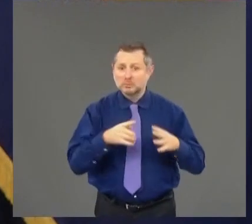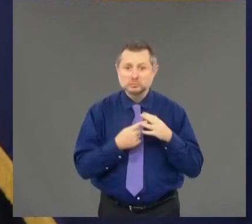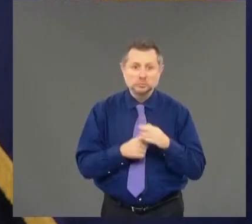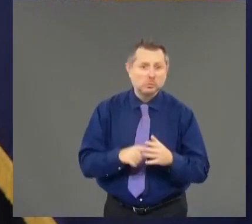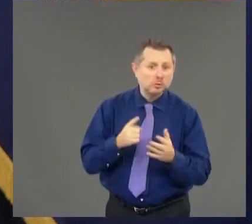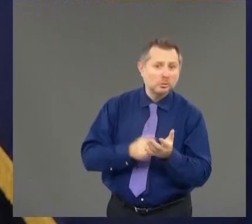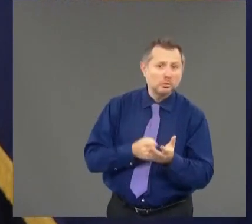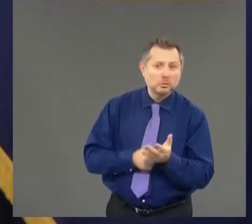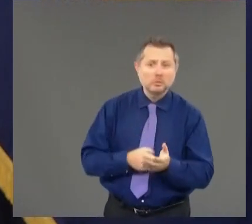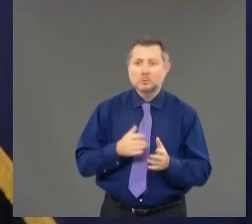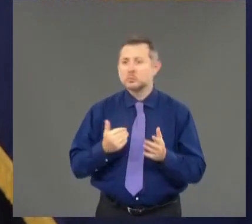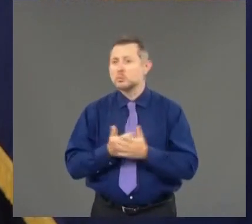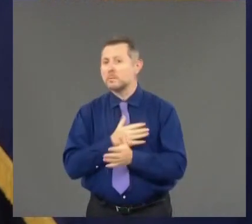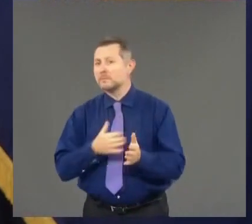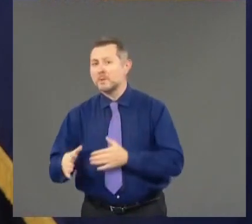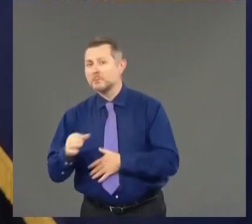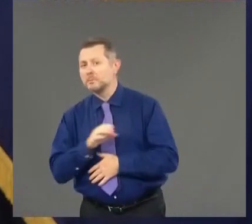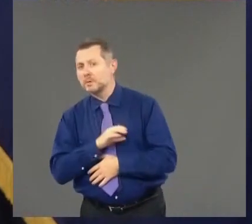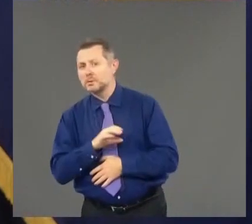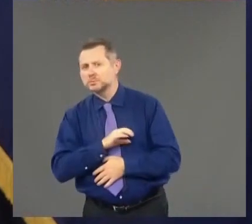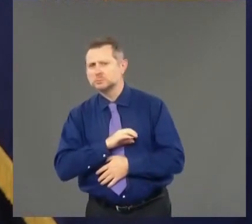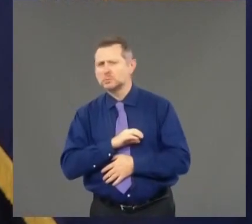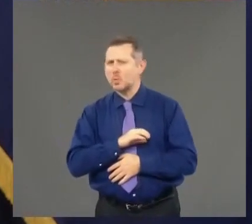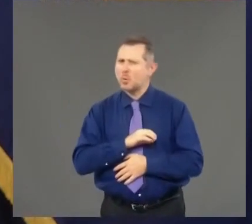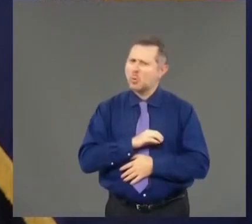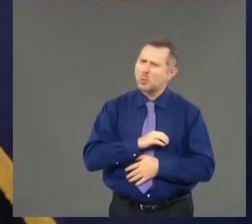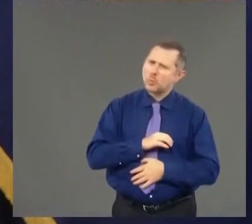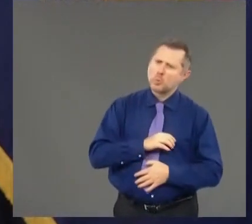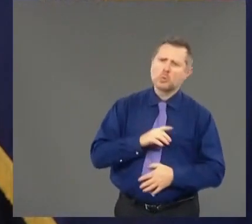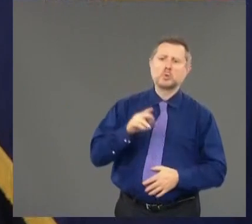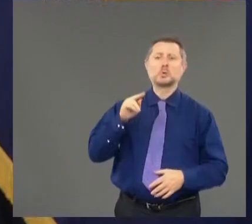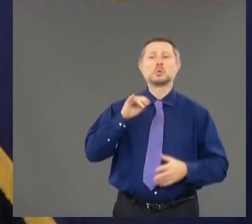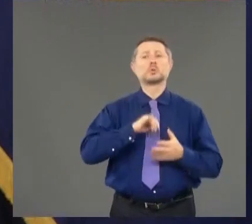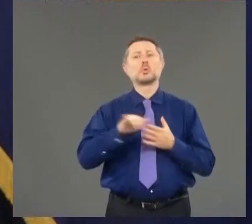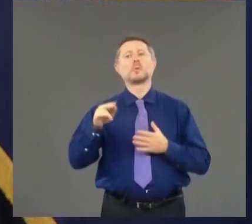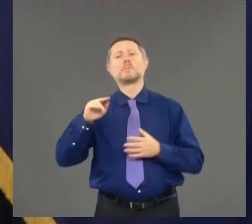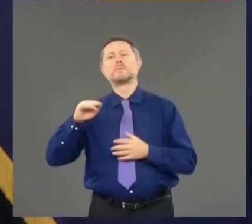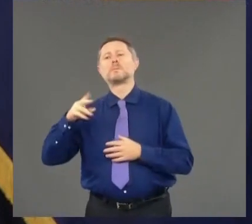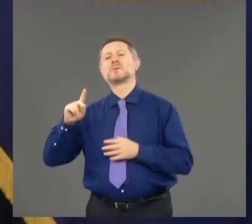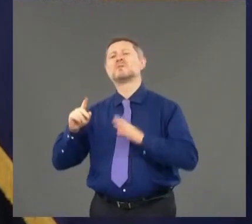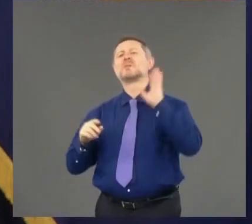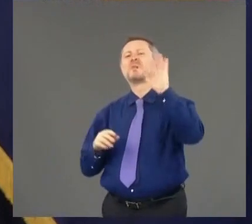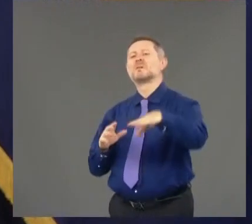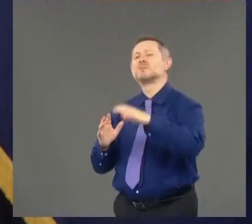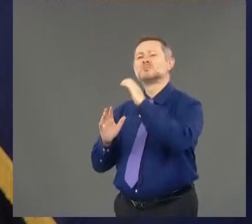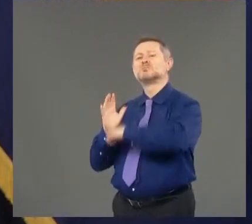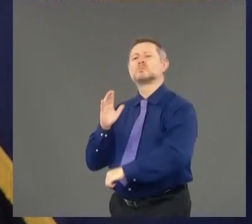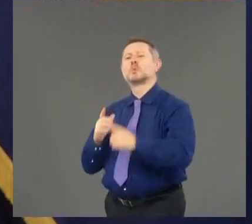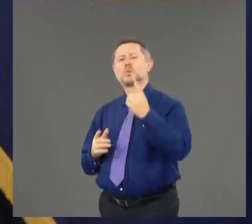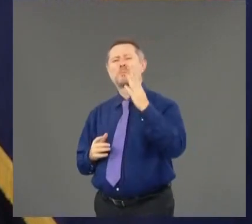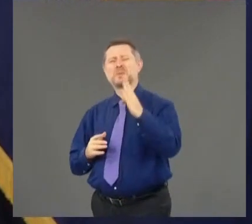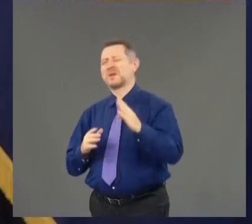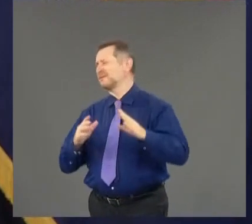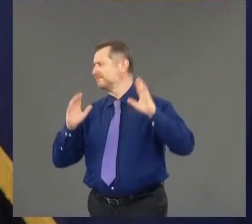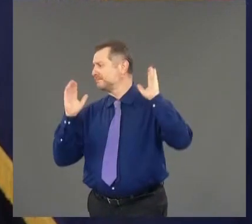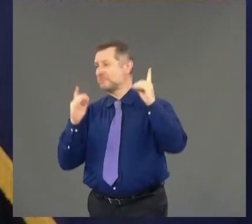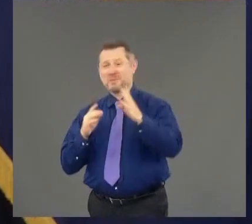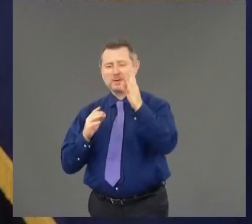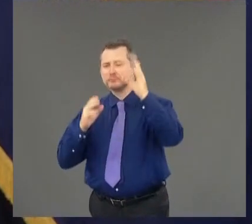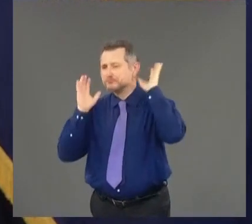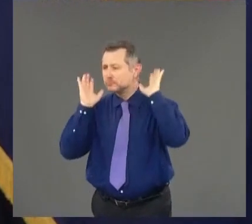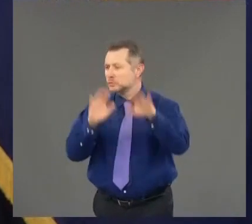police. Well, they cut $1 billion. So what? Does that mean they're not going to beat